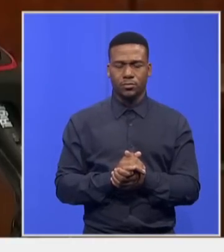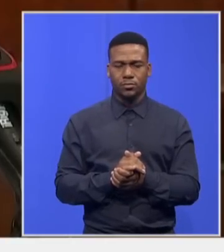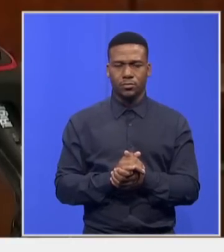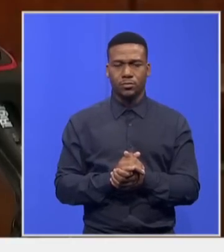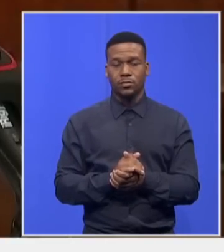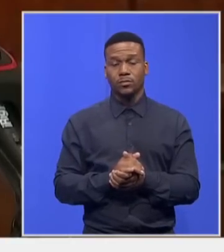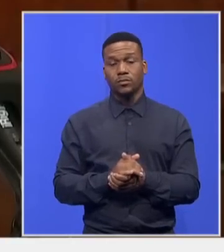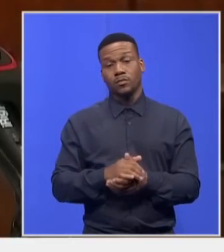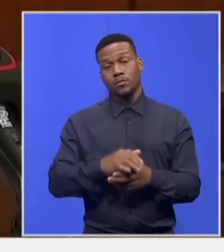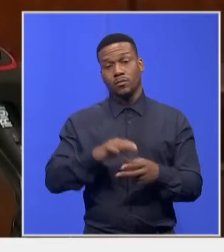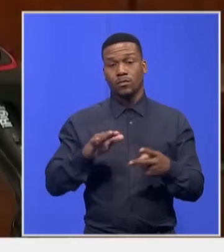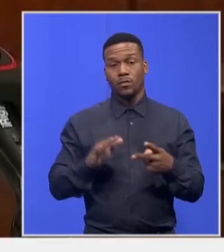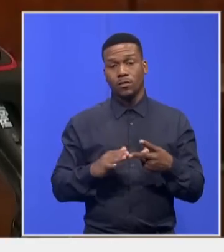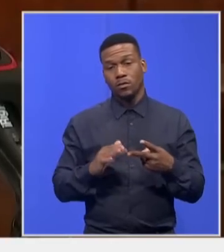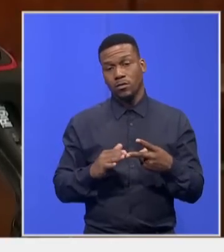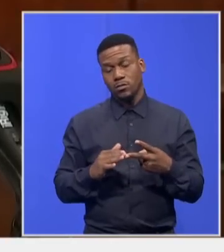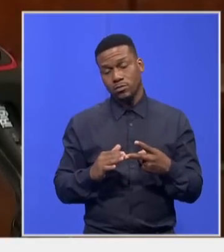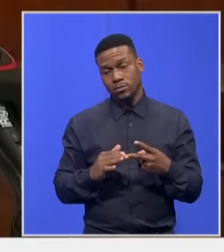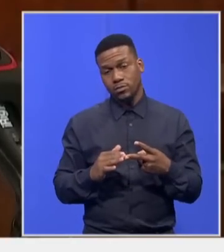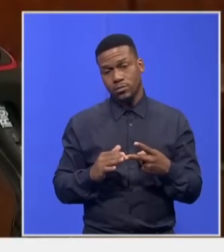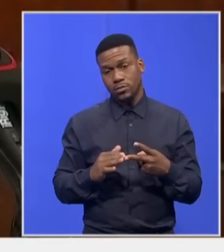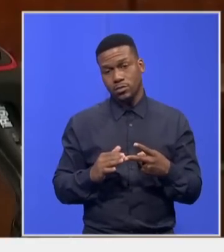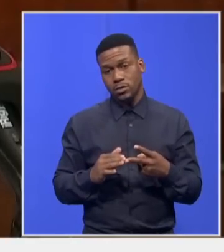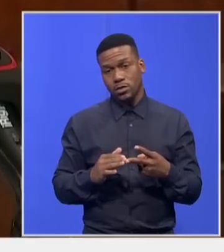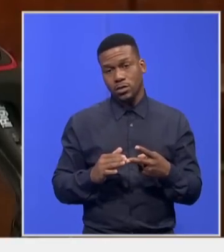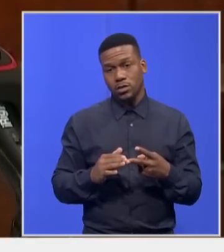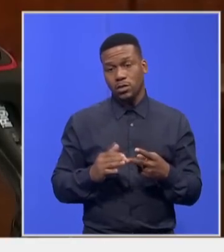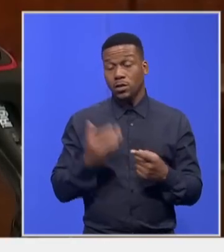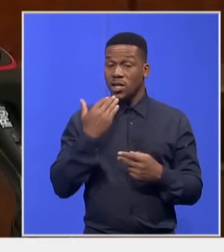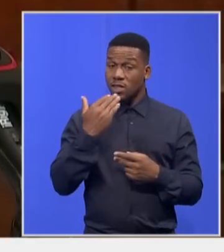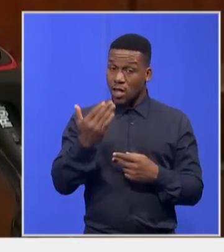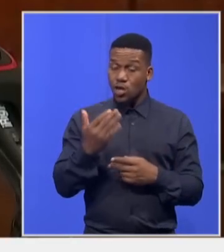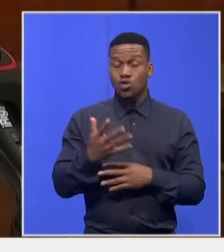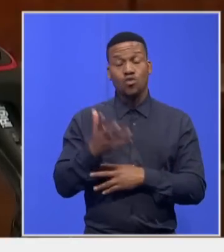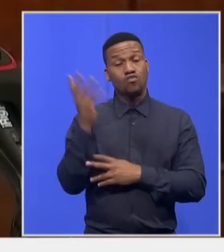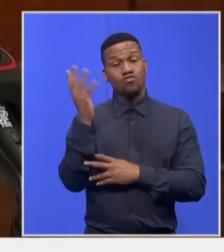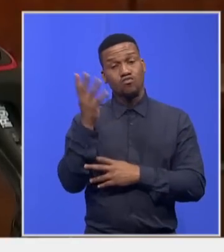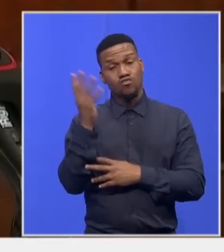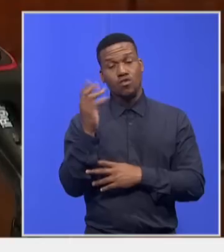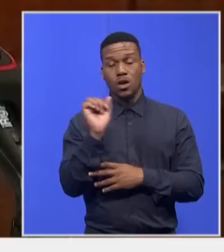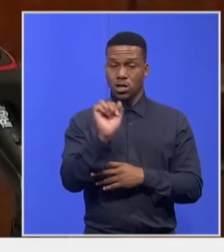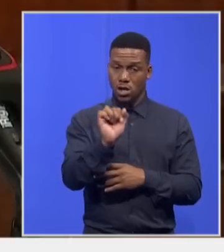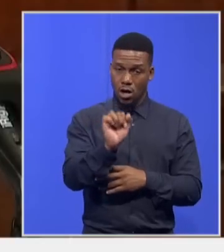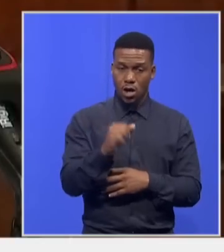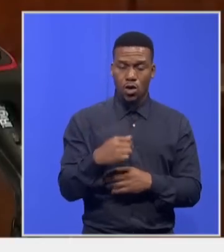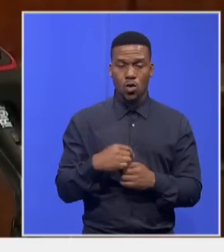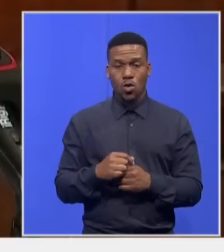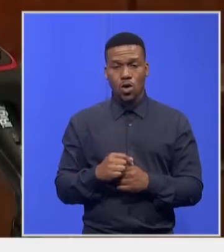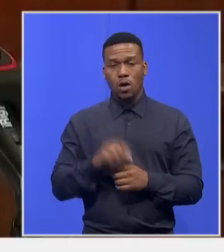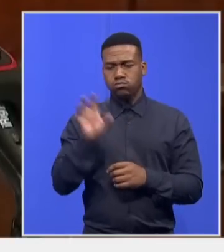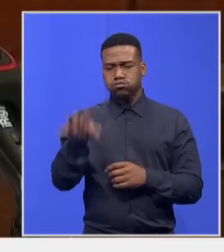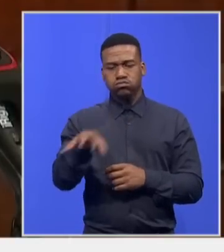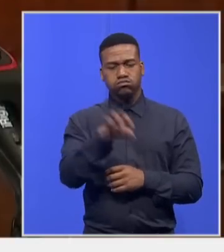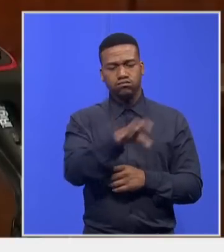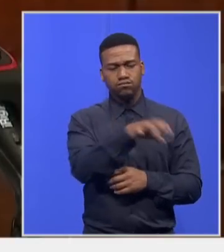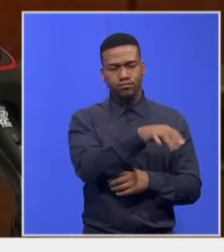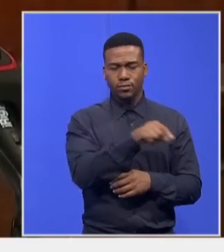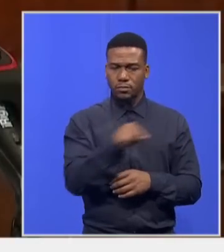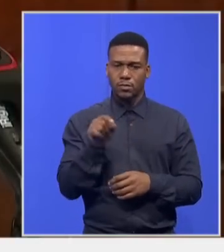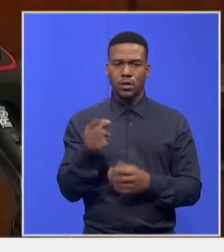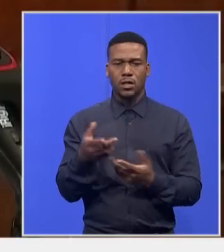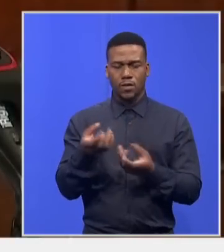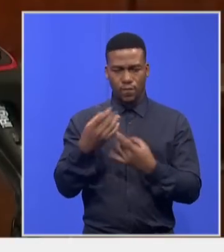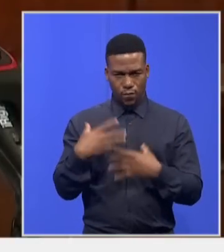Thank you. Hello, Minister. Thank you for that very detailed briefing on all the different power stations.